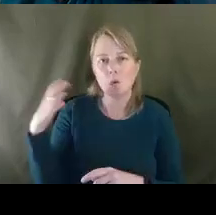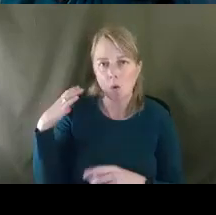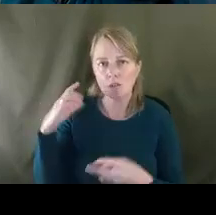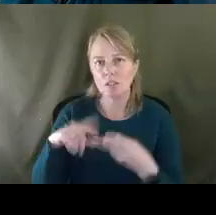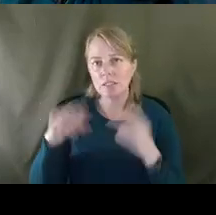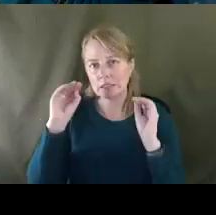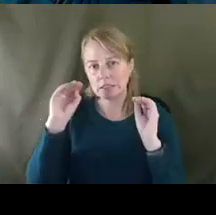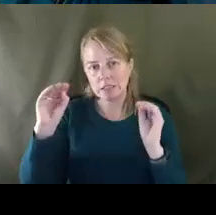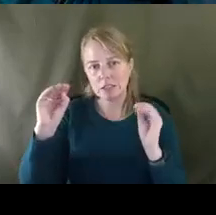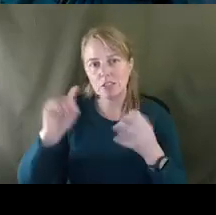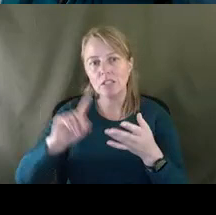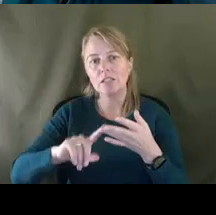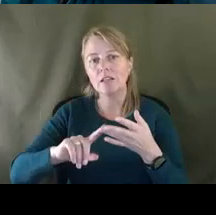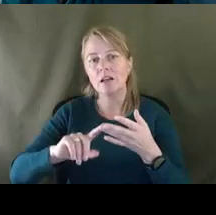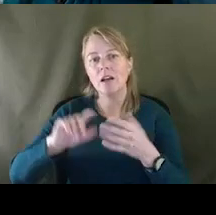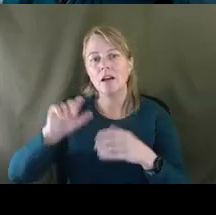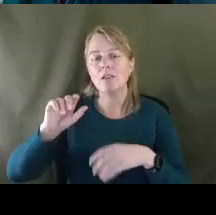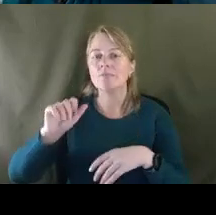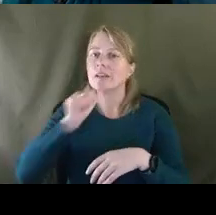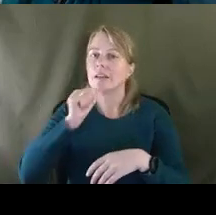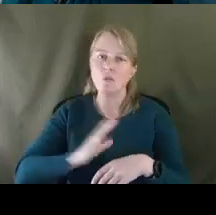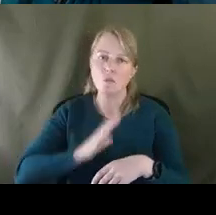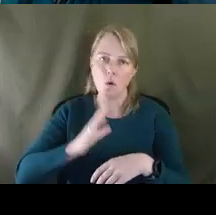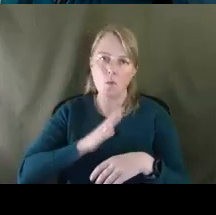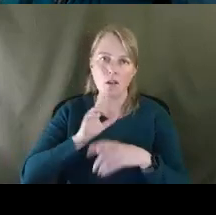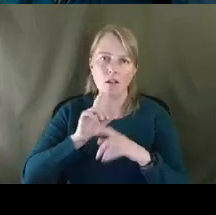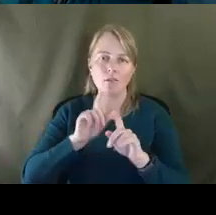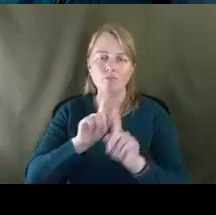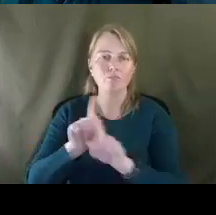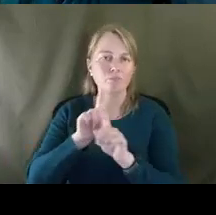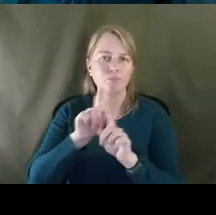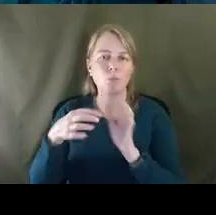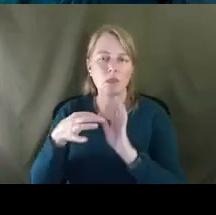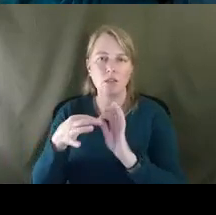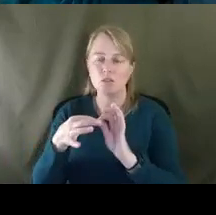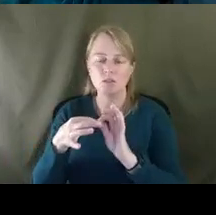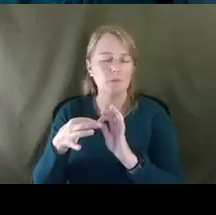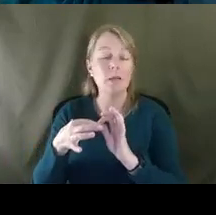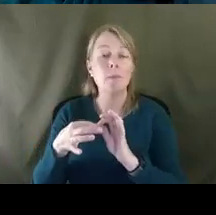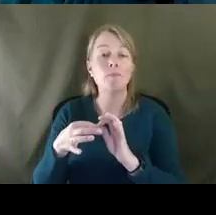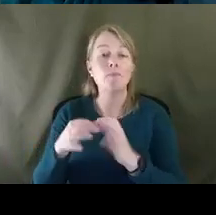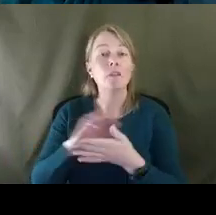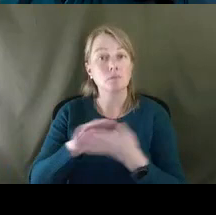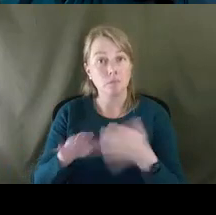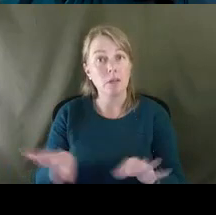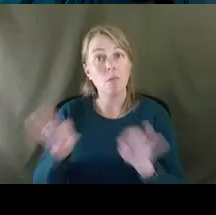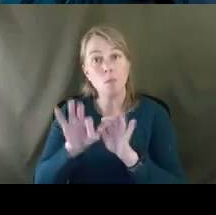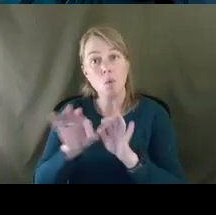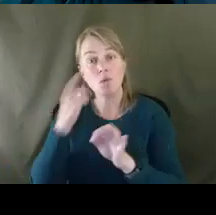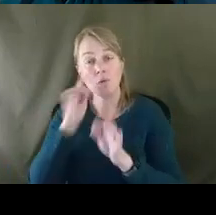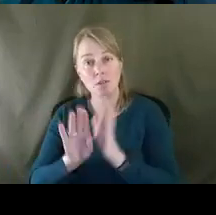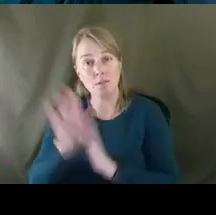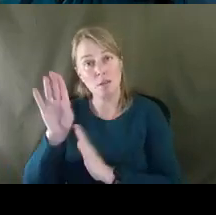teaching, or ad hoc informal mentoring relationships that develop all on their own. All of these are important for developing a